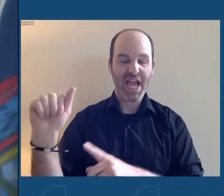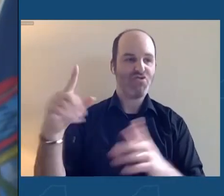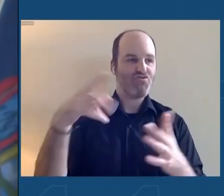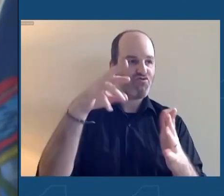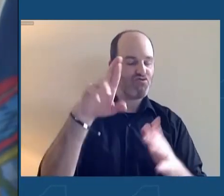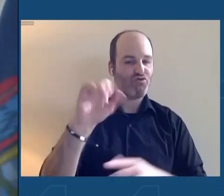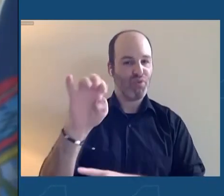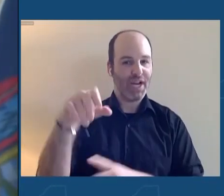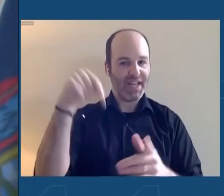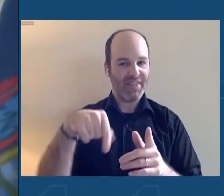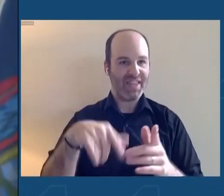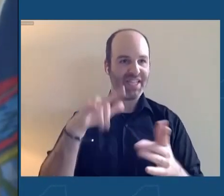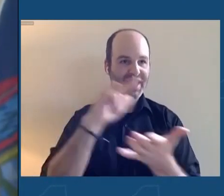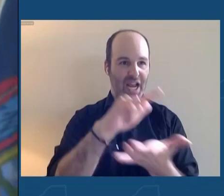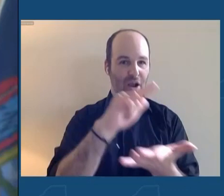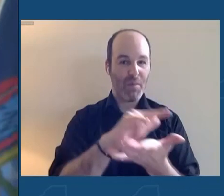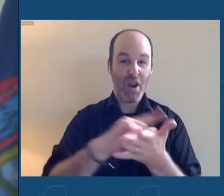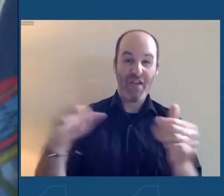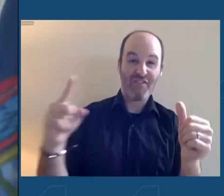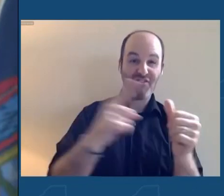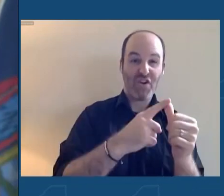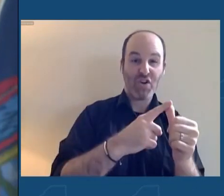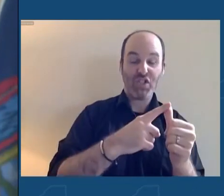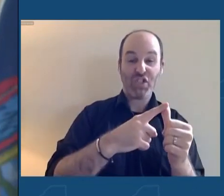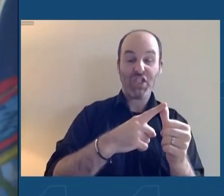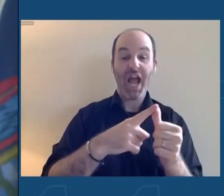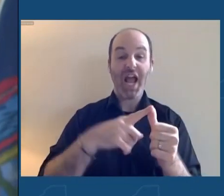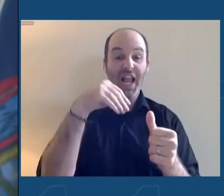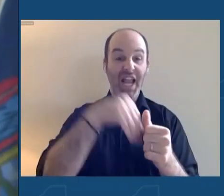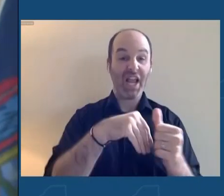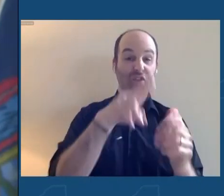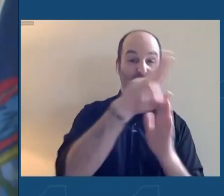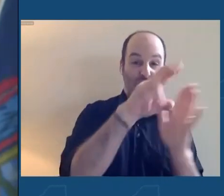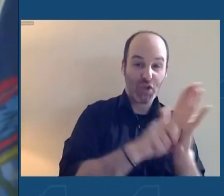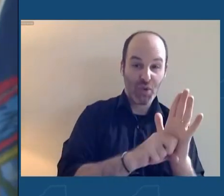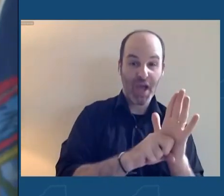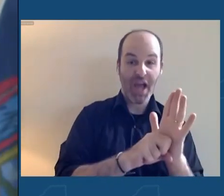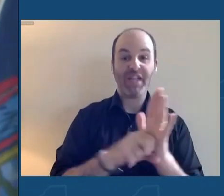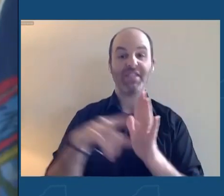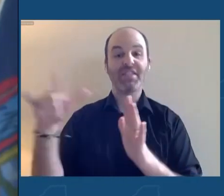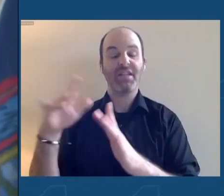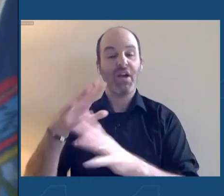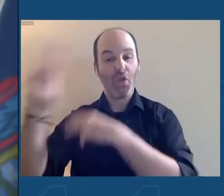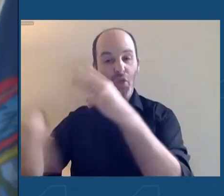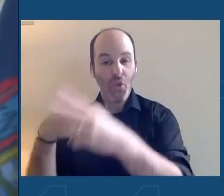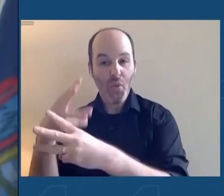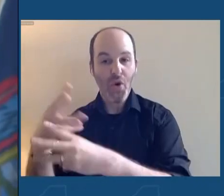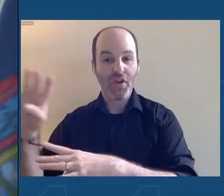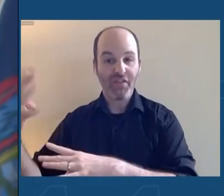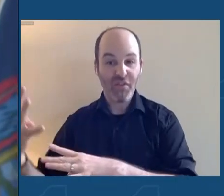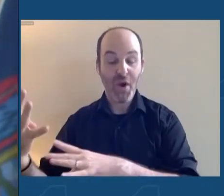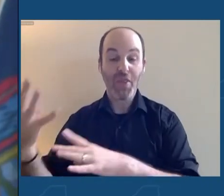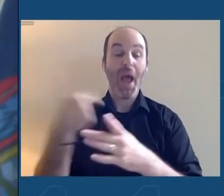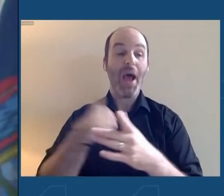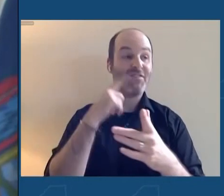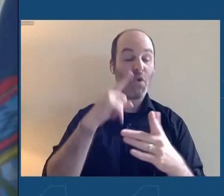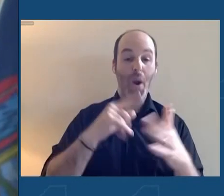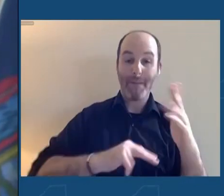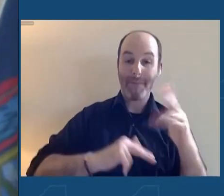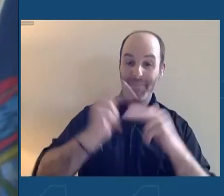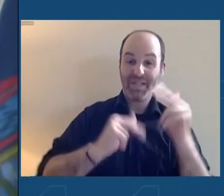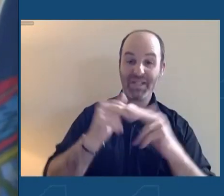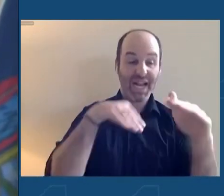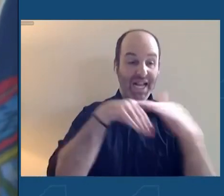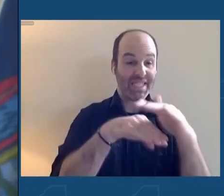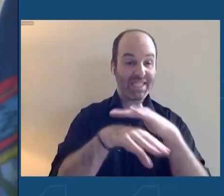and the 4th in the world to meet UN standards for building accessibility for the disabled. And this project is going to